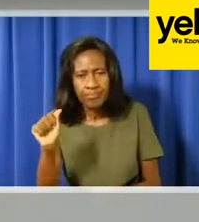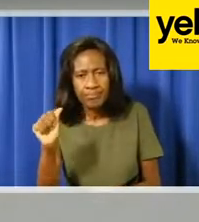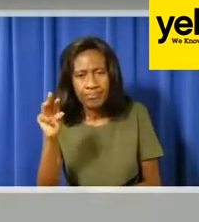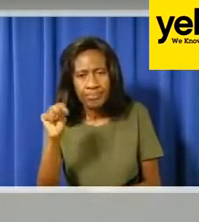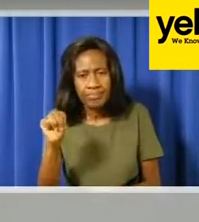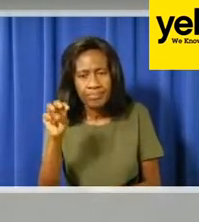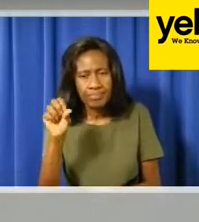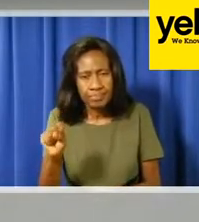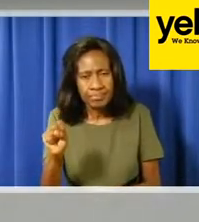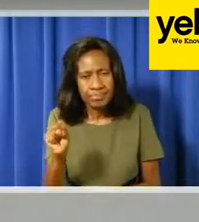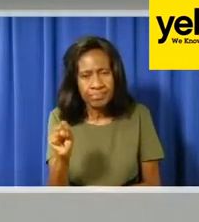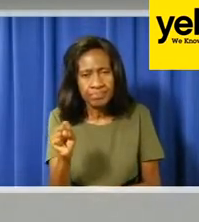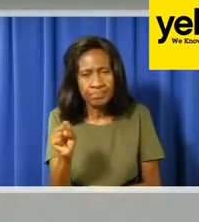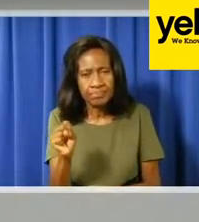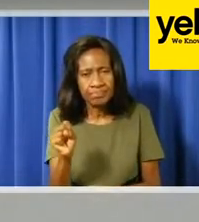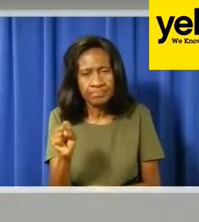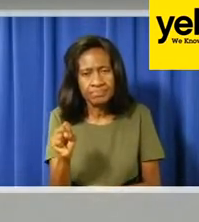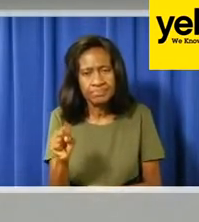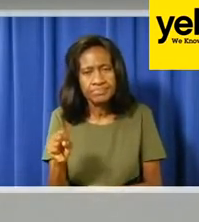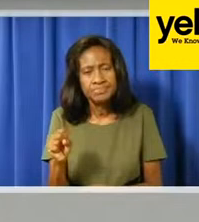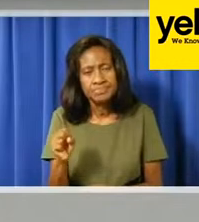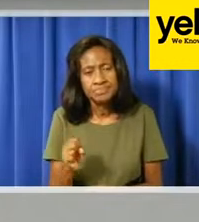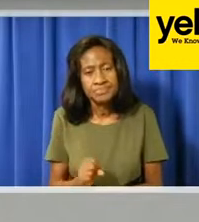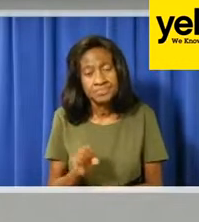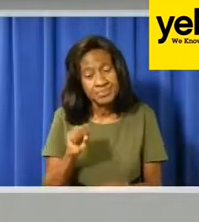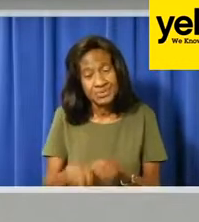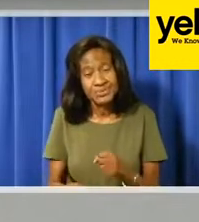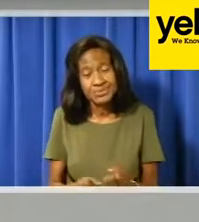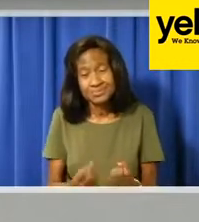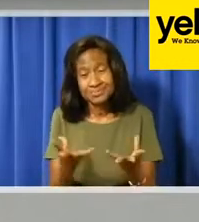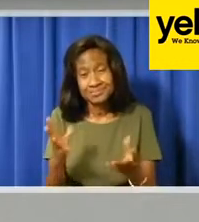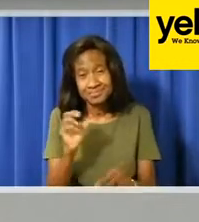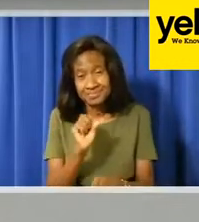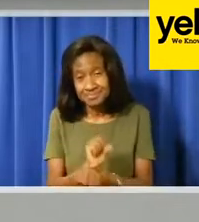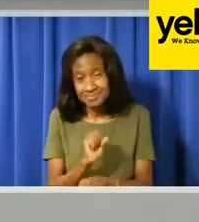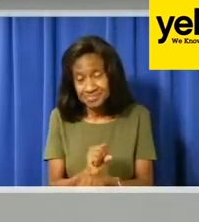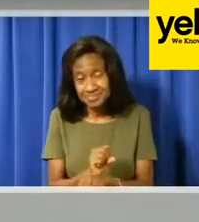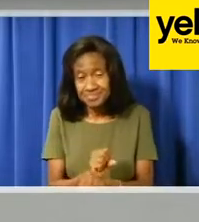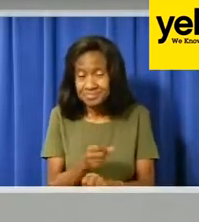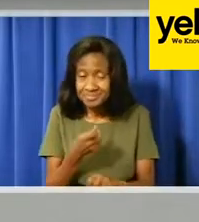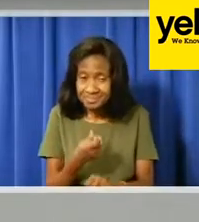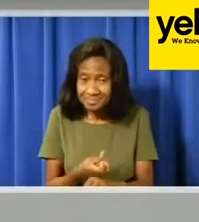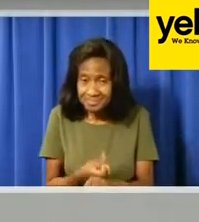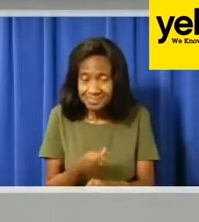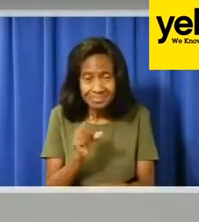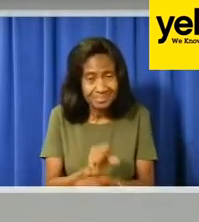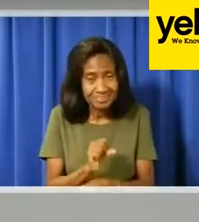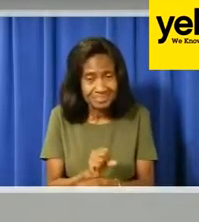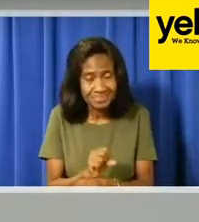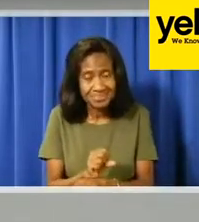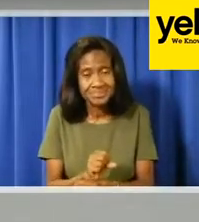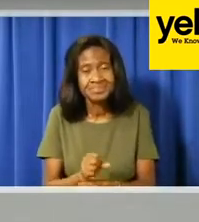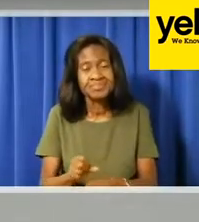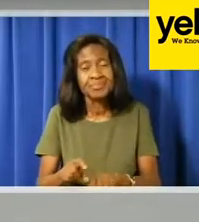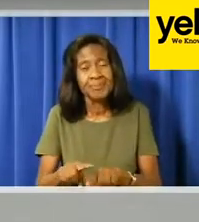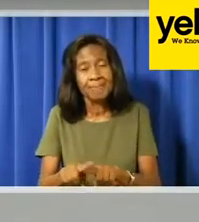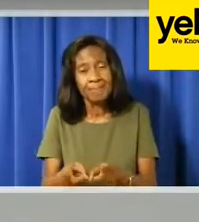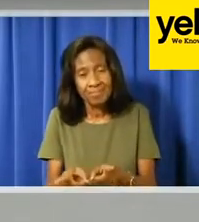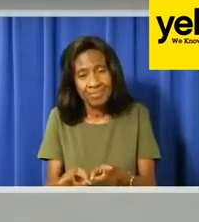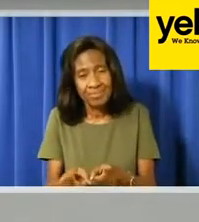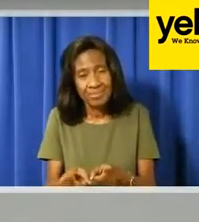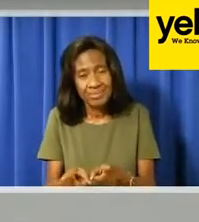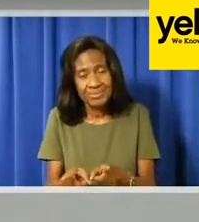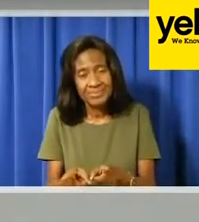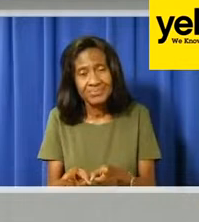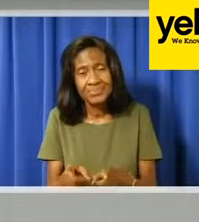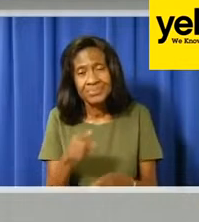we are going to have our work cut out for us at that point to make a decision. I don't think any of us are afraid